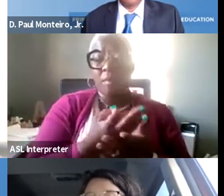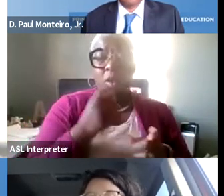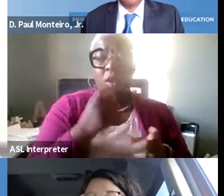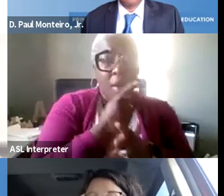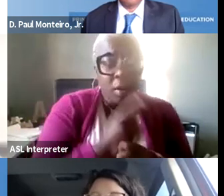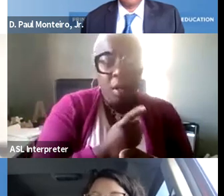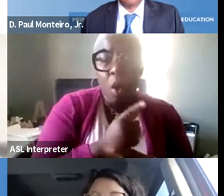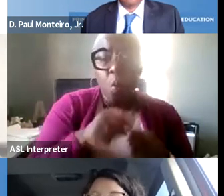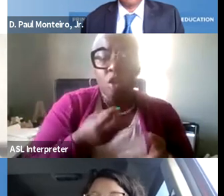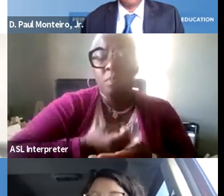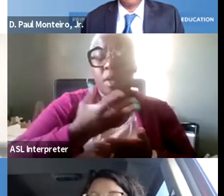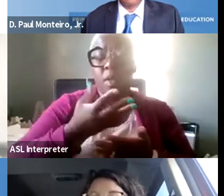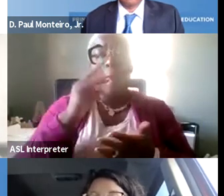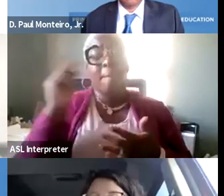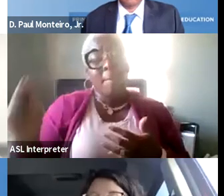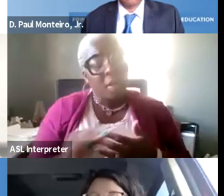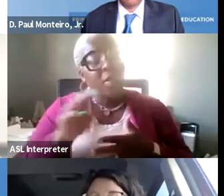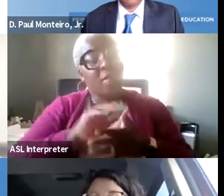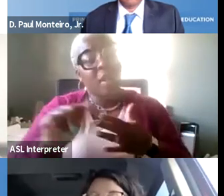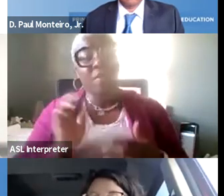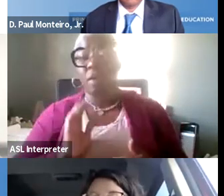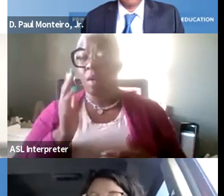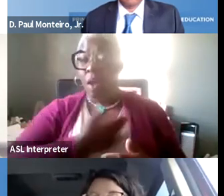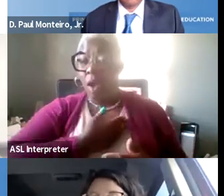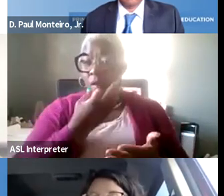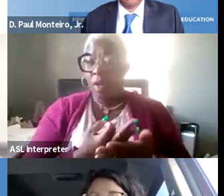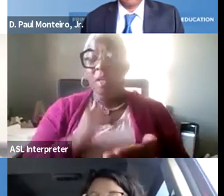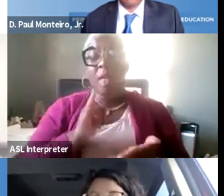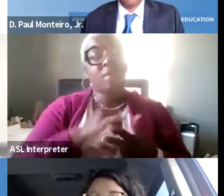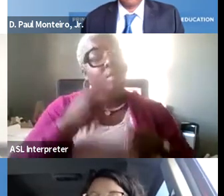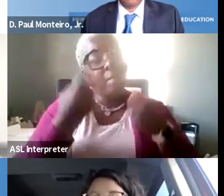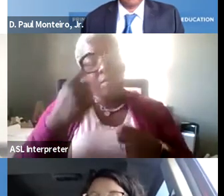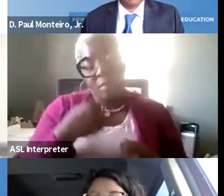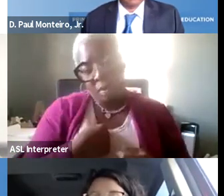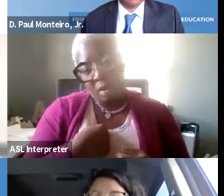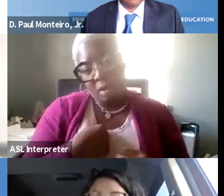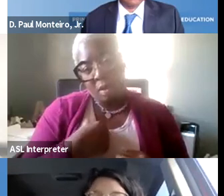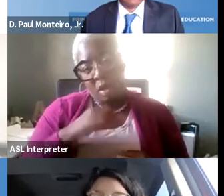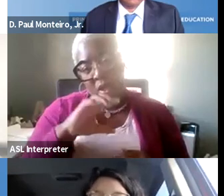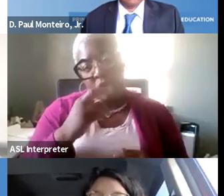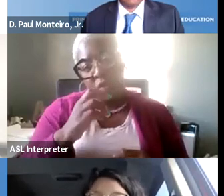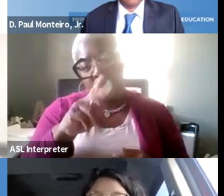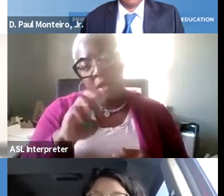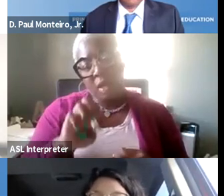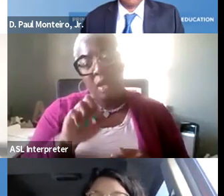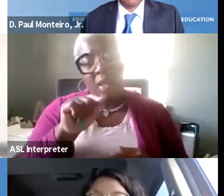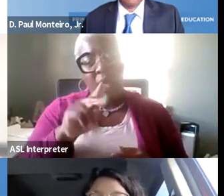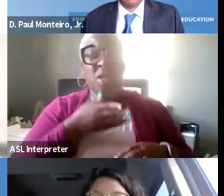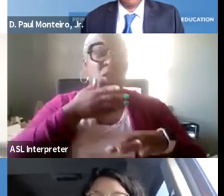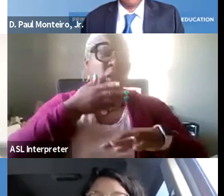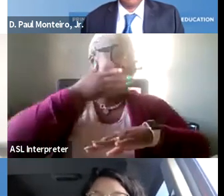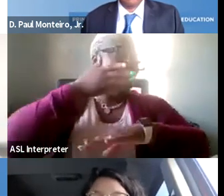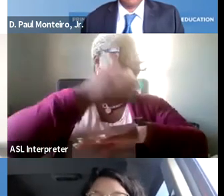you're spending millions of dollars of our funds. That's a problem for me. And Cherokee Lane is way over budget.